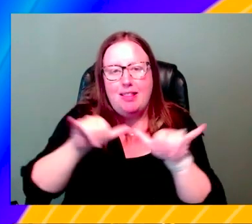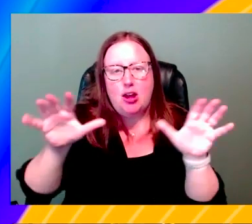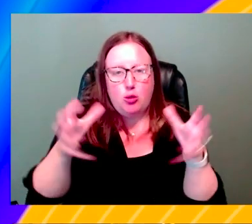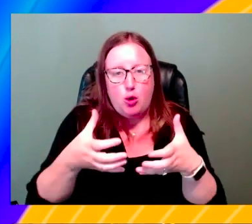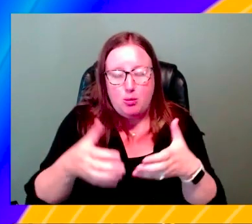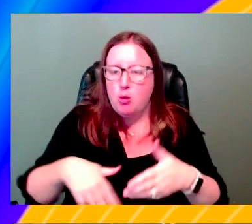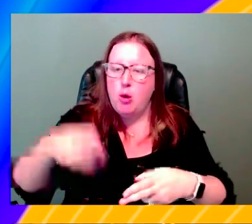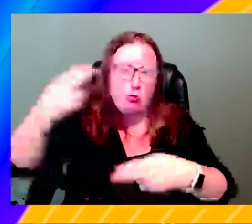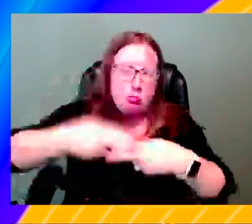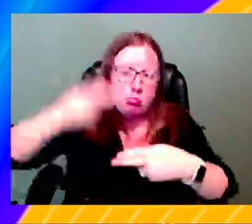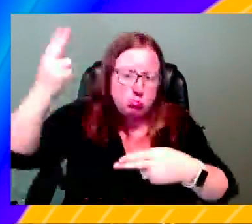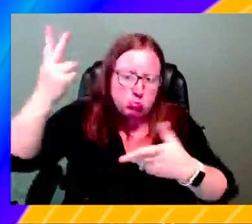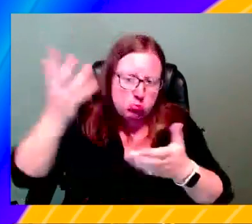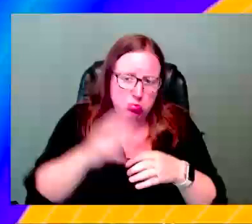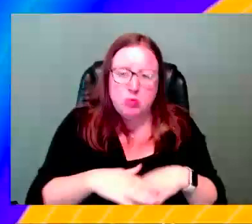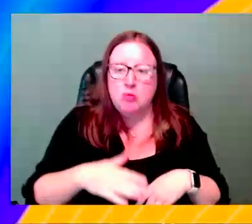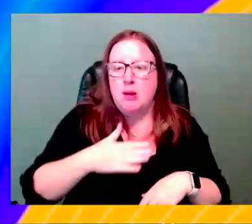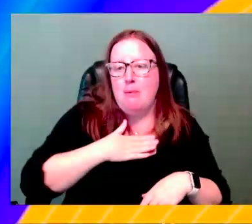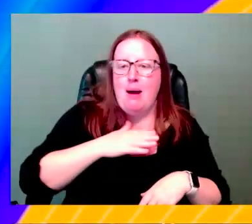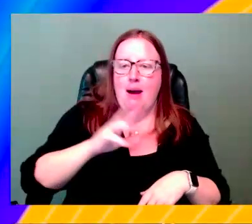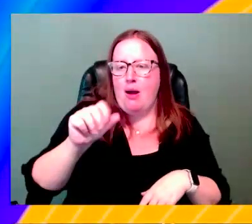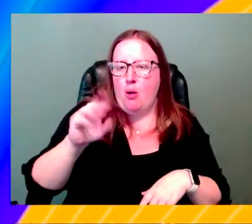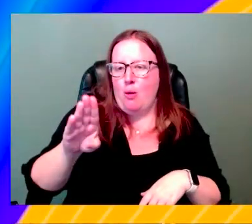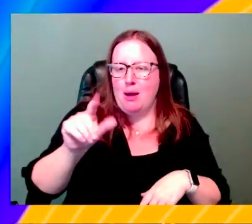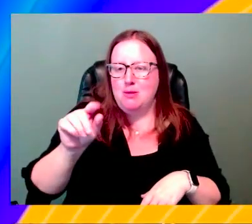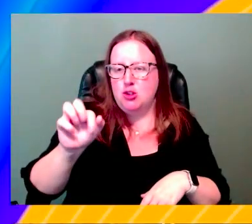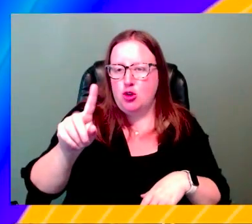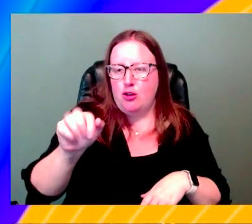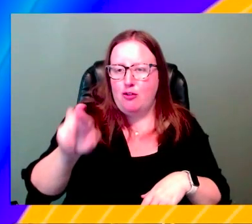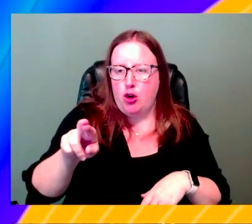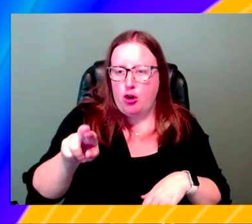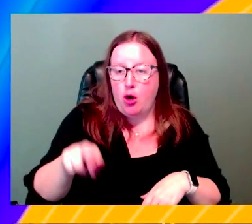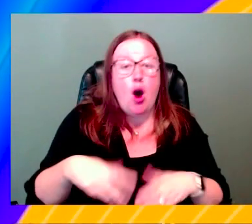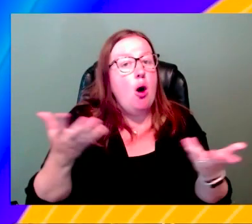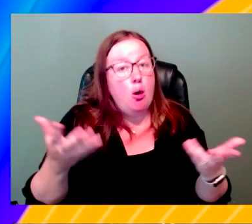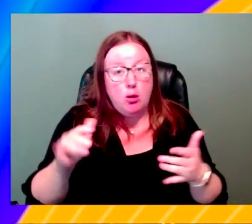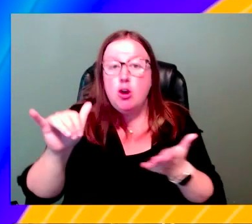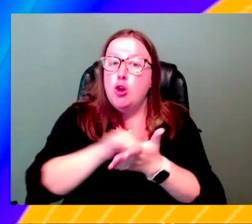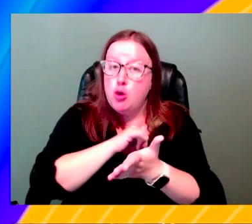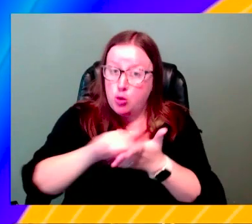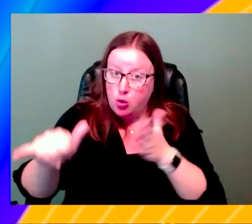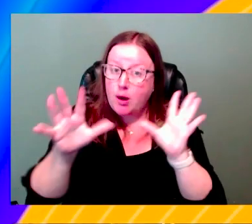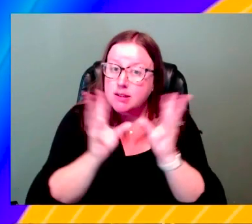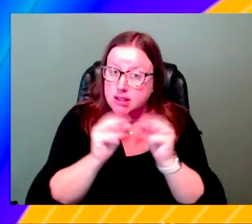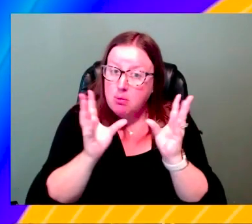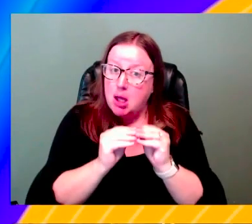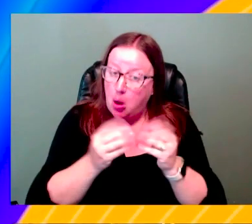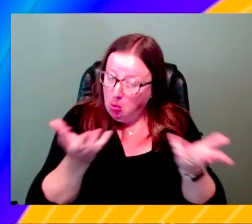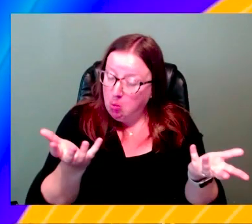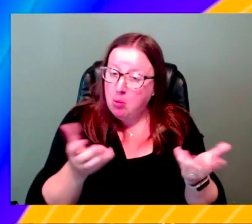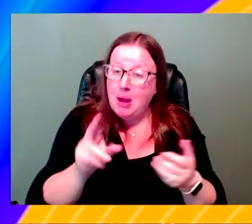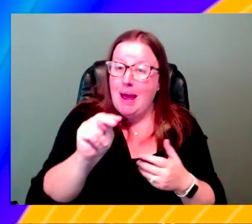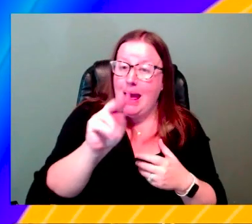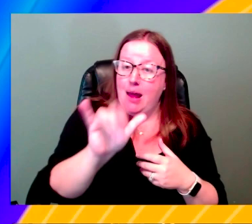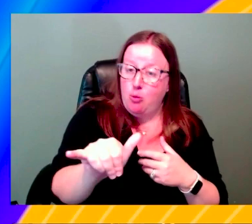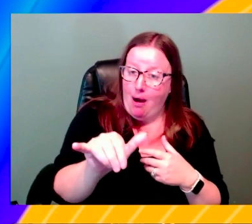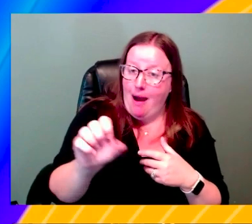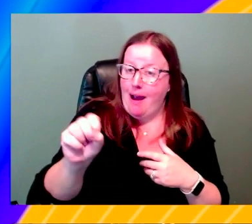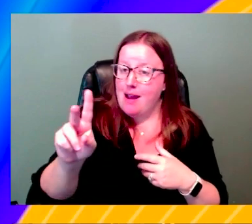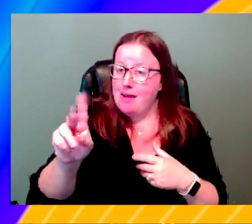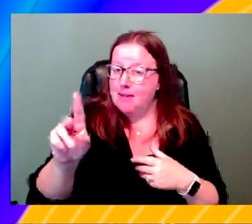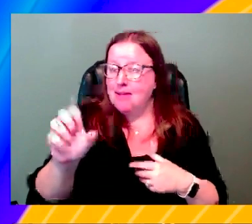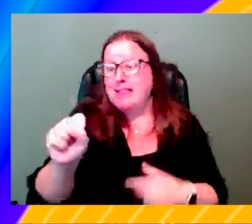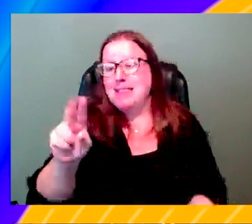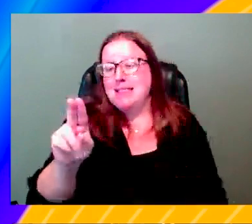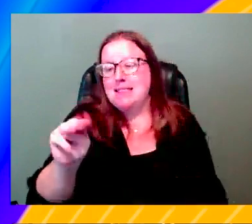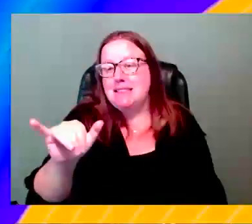we're going to call this my web server. Let's call it New York Summit. There we go. Yeah. I like it. NY Summit.